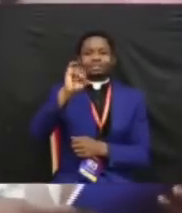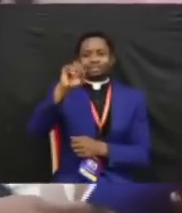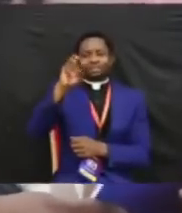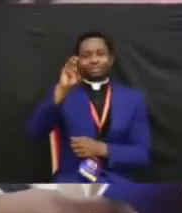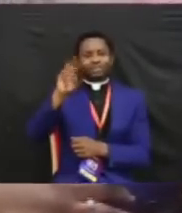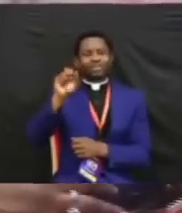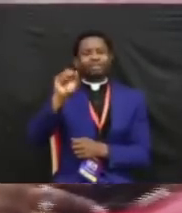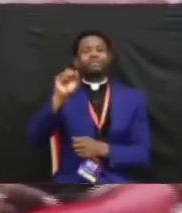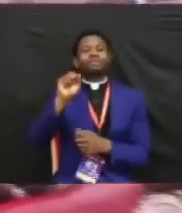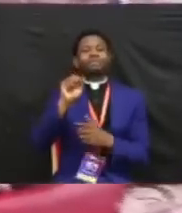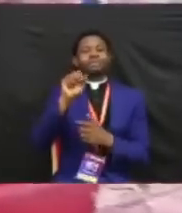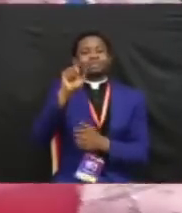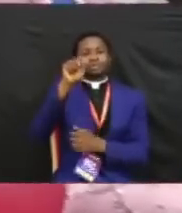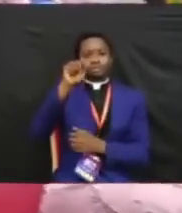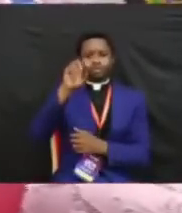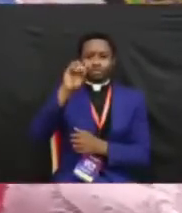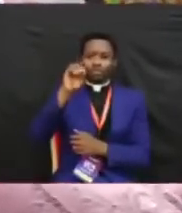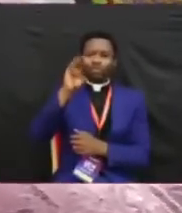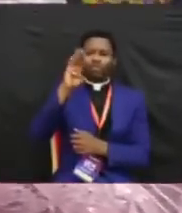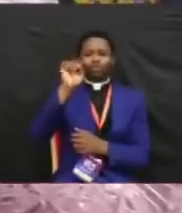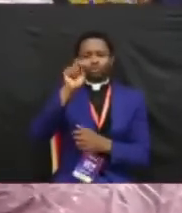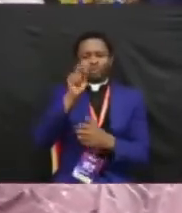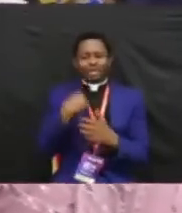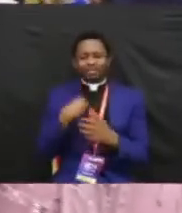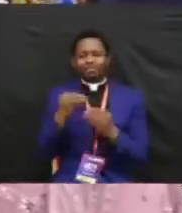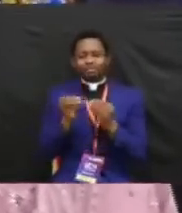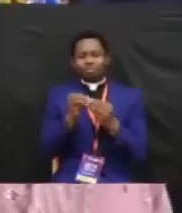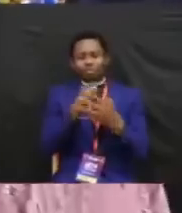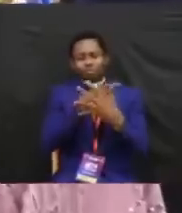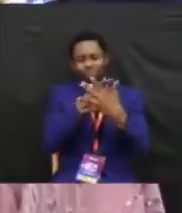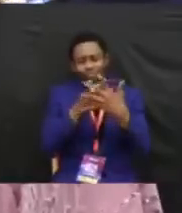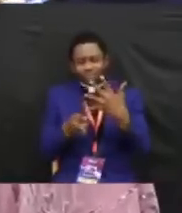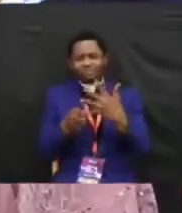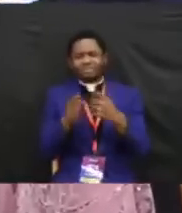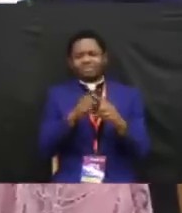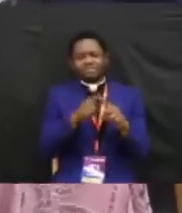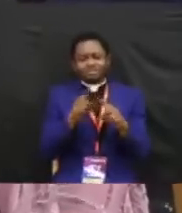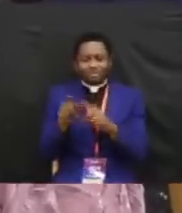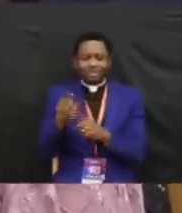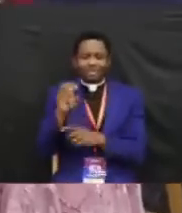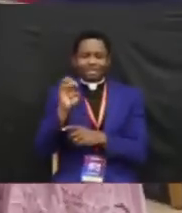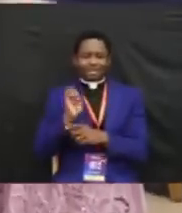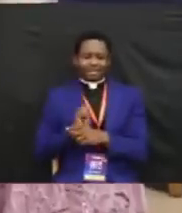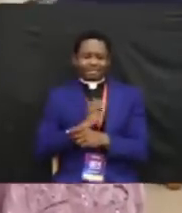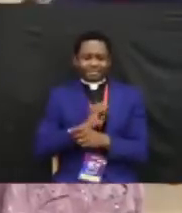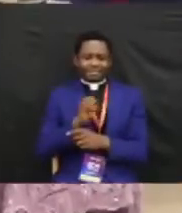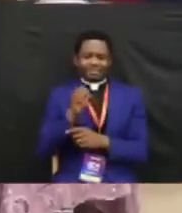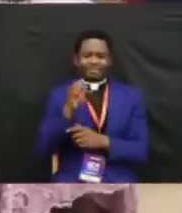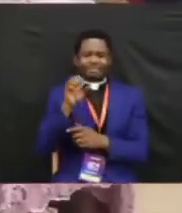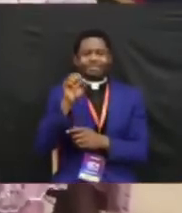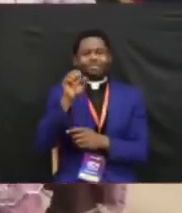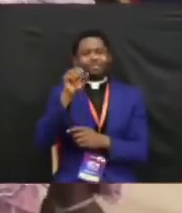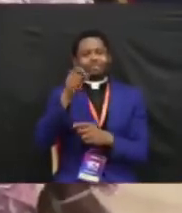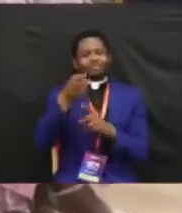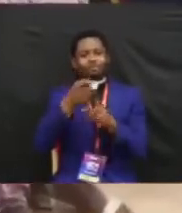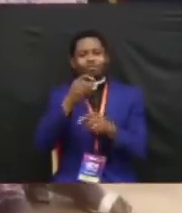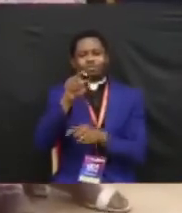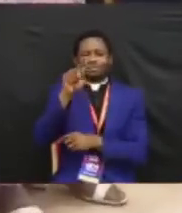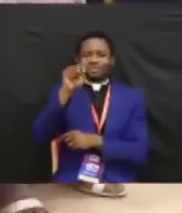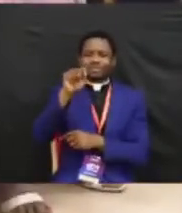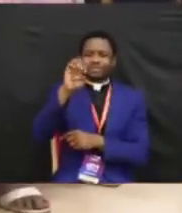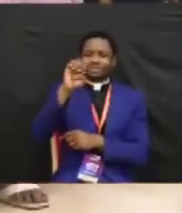Guadasu area. Eder Eric Adai of Danuman area. Elder Samuel Fredia Ajiman of Teshi Nonga